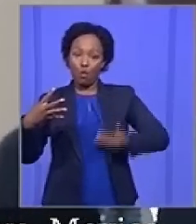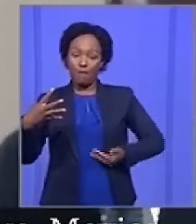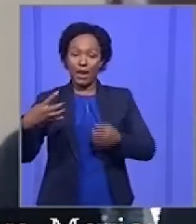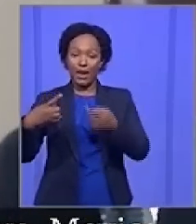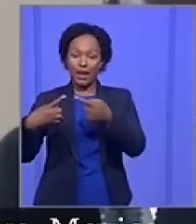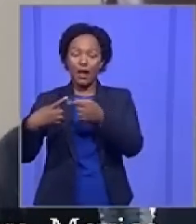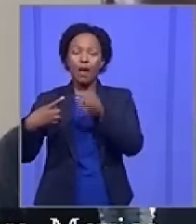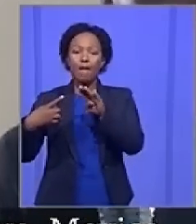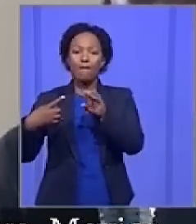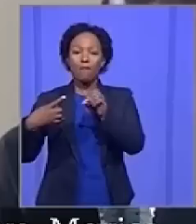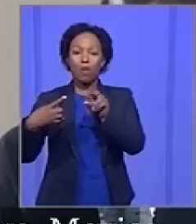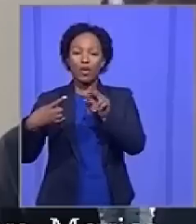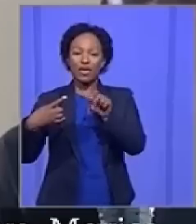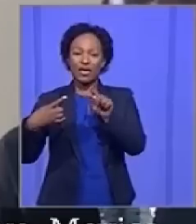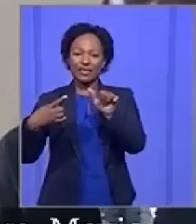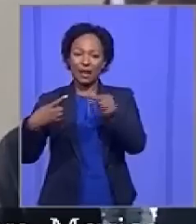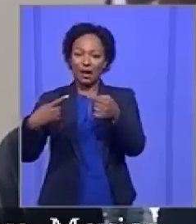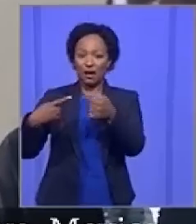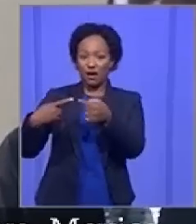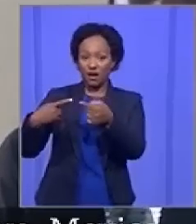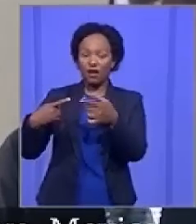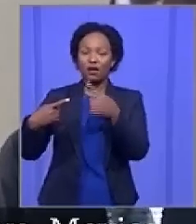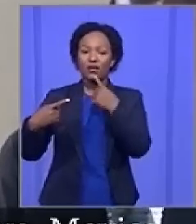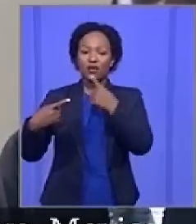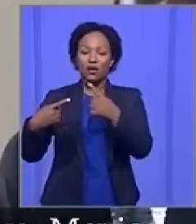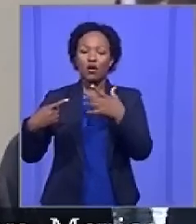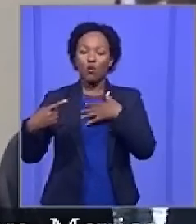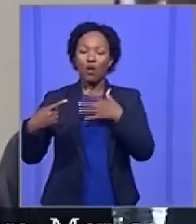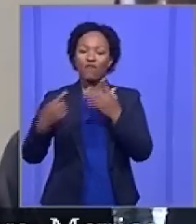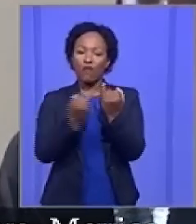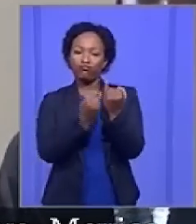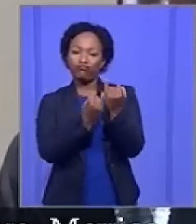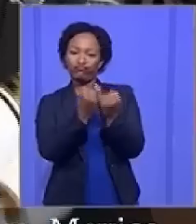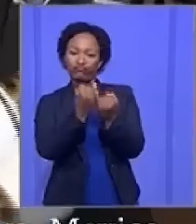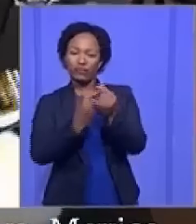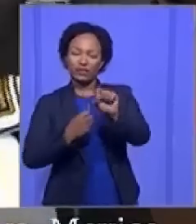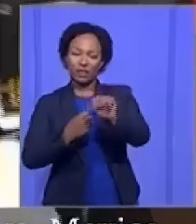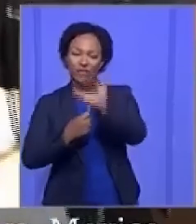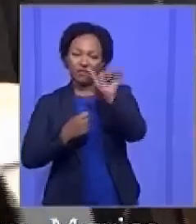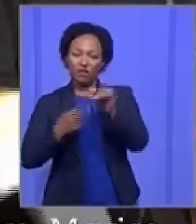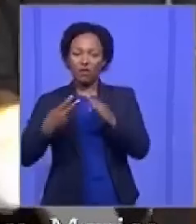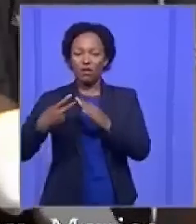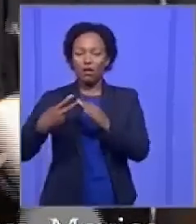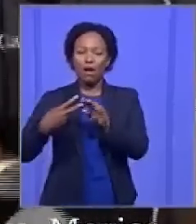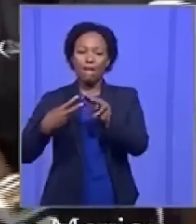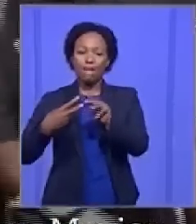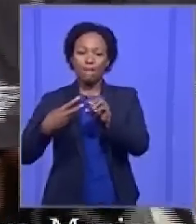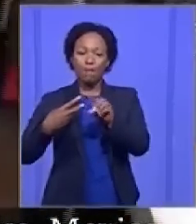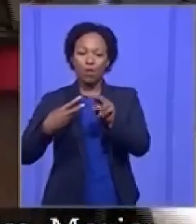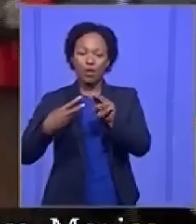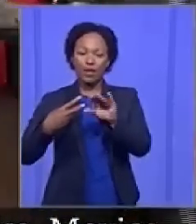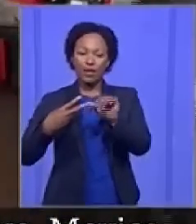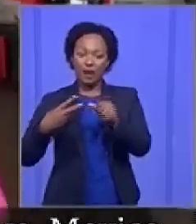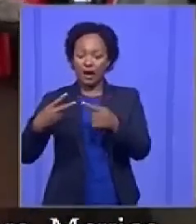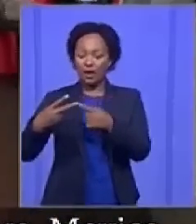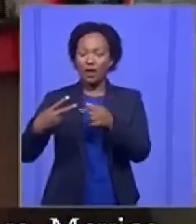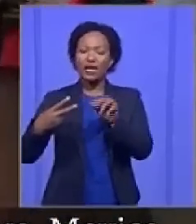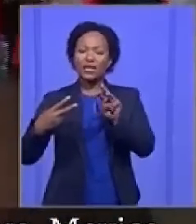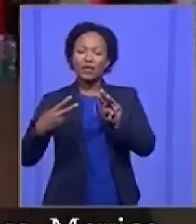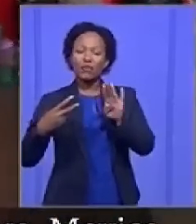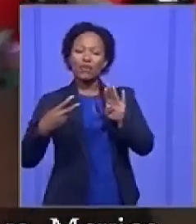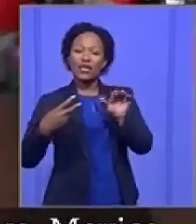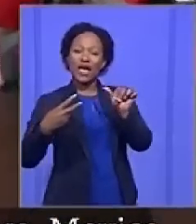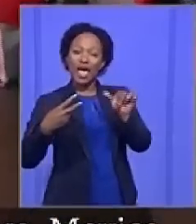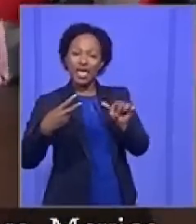van Jasveld a tla sireletsa sekola sa Afrika Borwa, ha Monica Mkandla a tla lwanela bompudi ba WBA